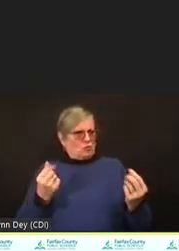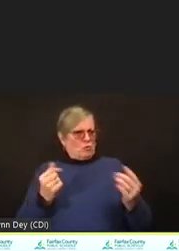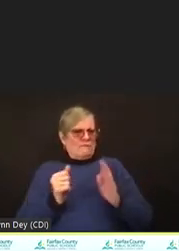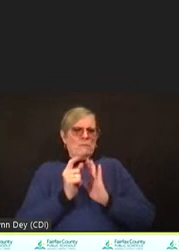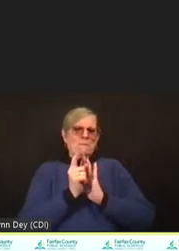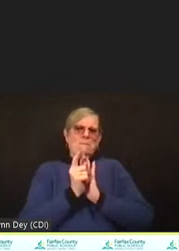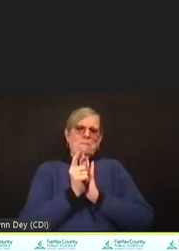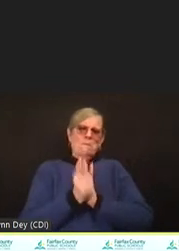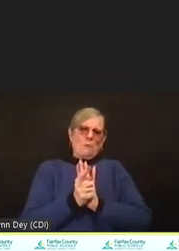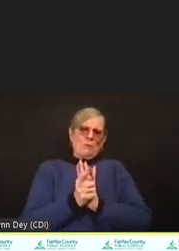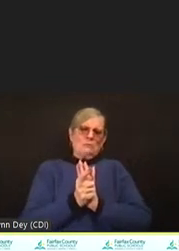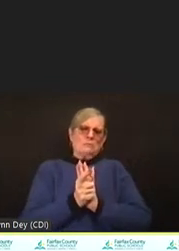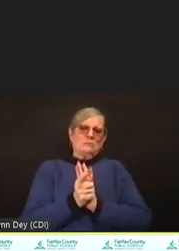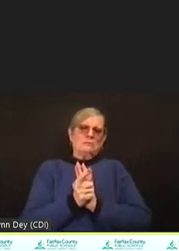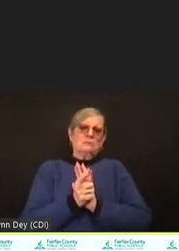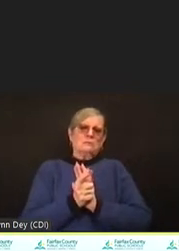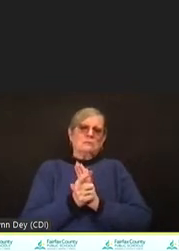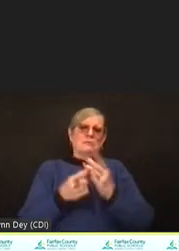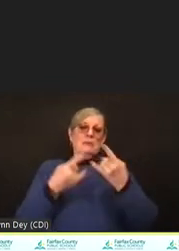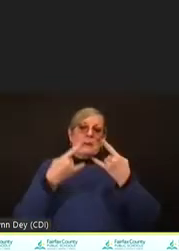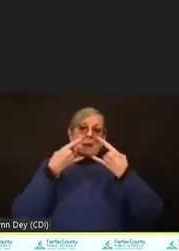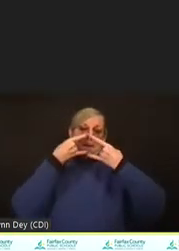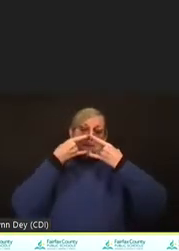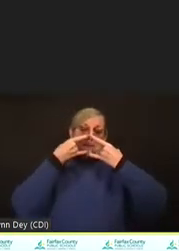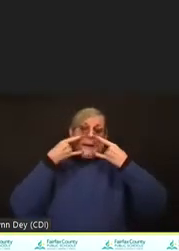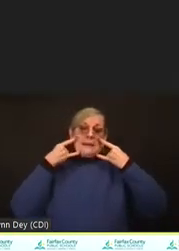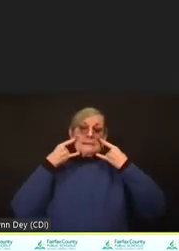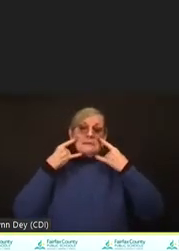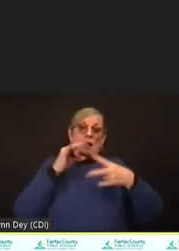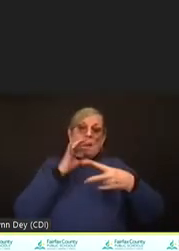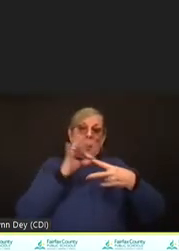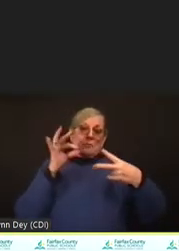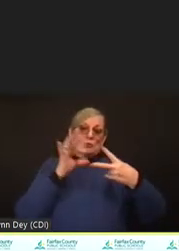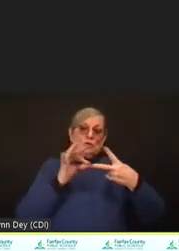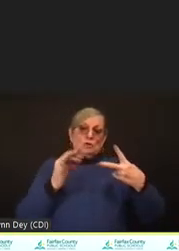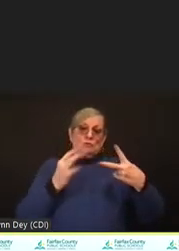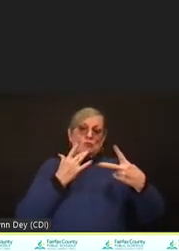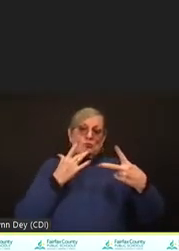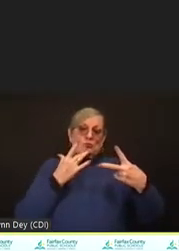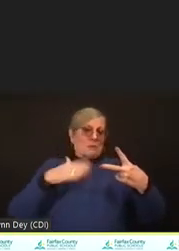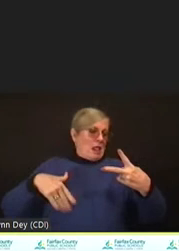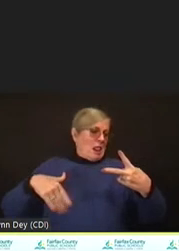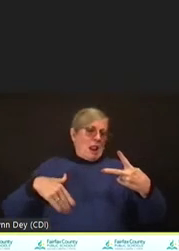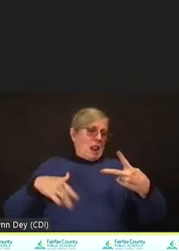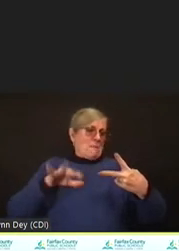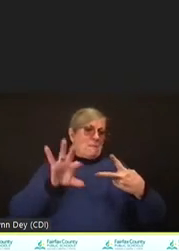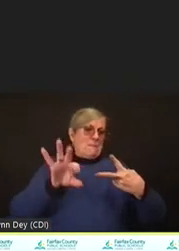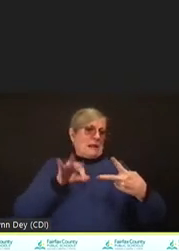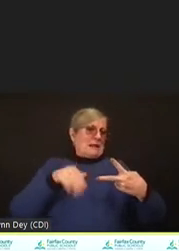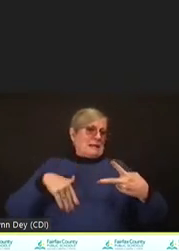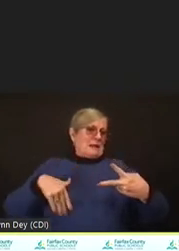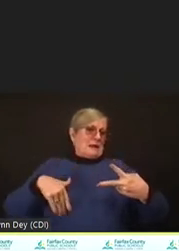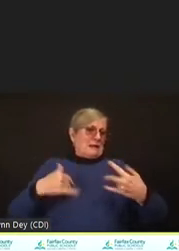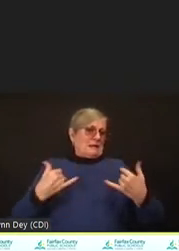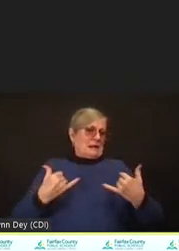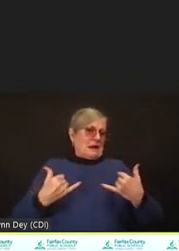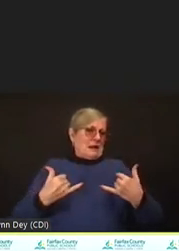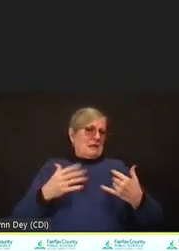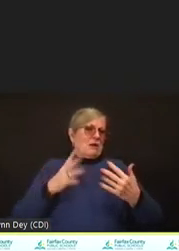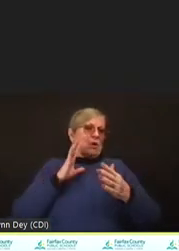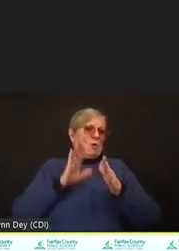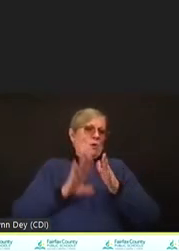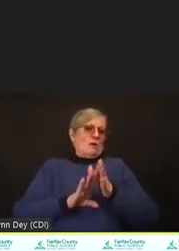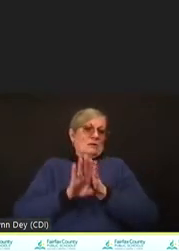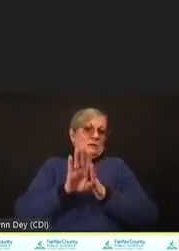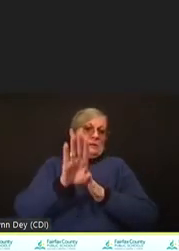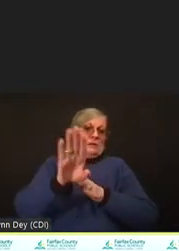conditions, but now is not the time at the greatest surge that we've ever had in the pandemic. Now is the time to